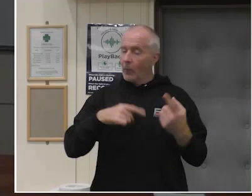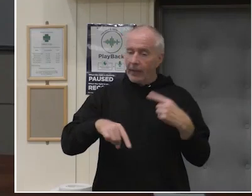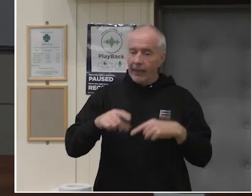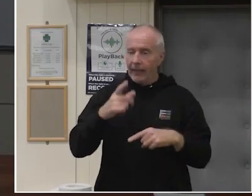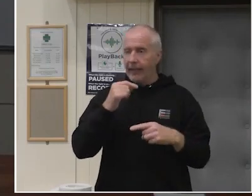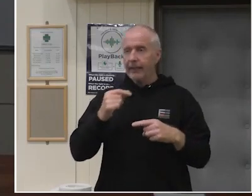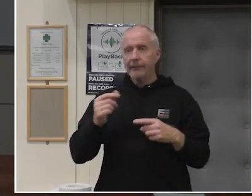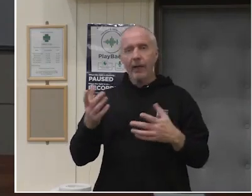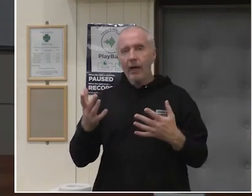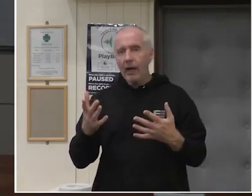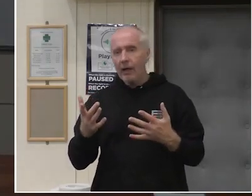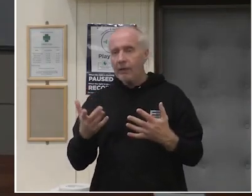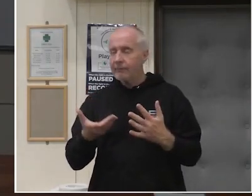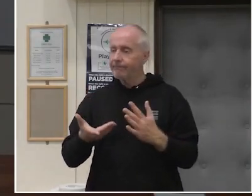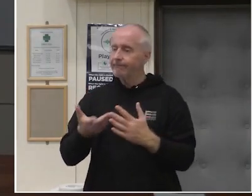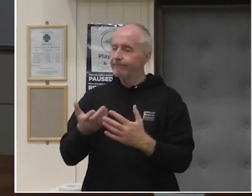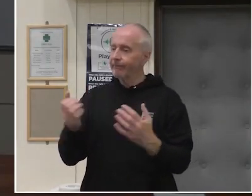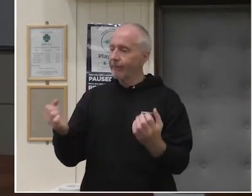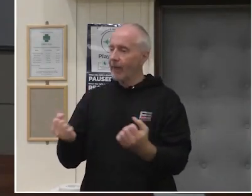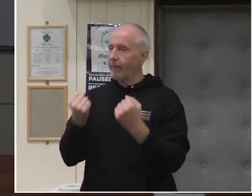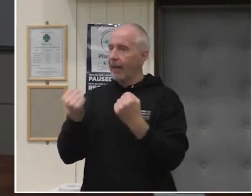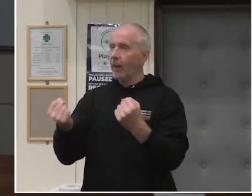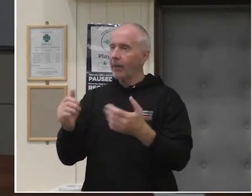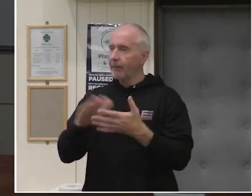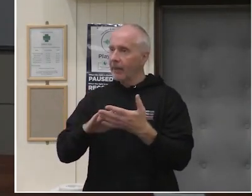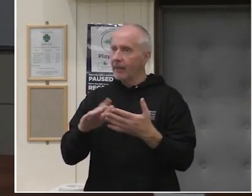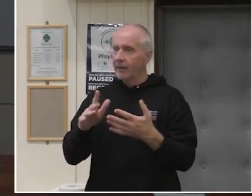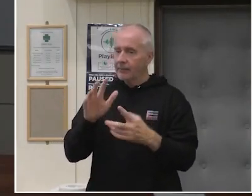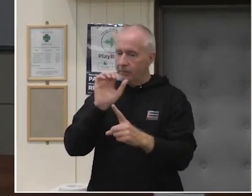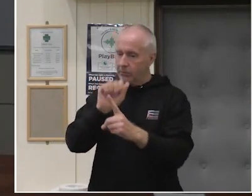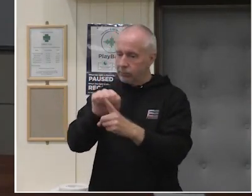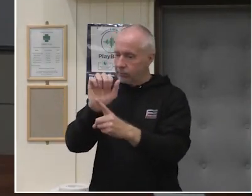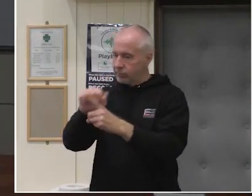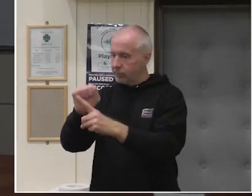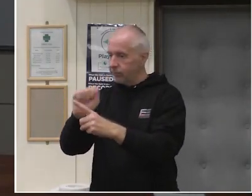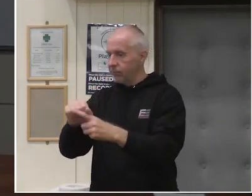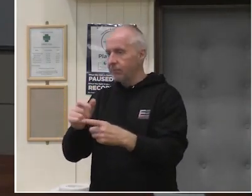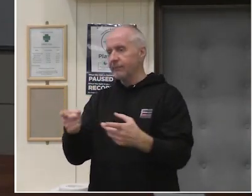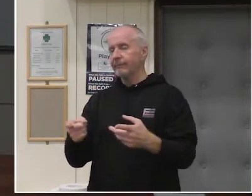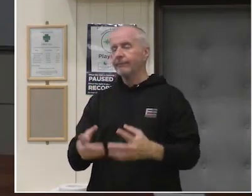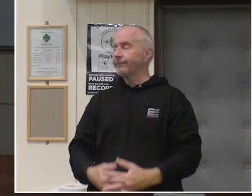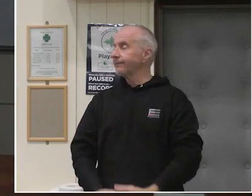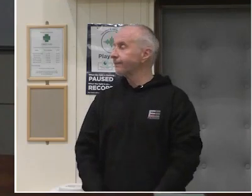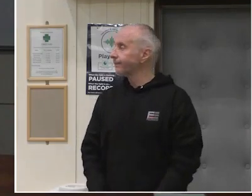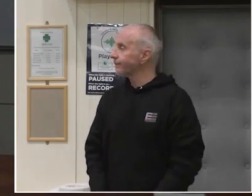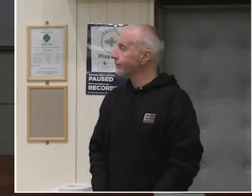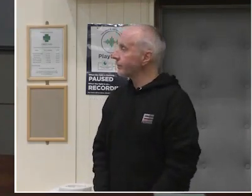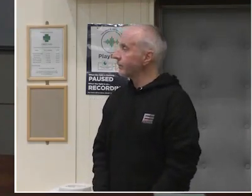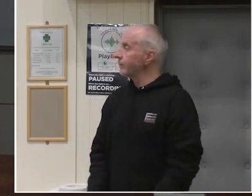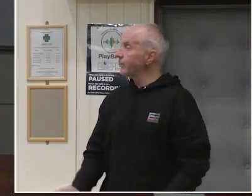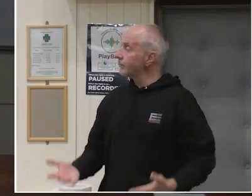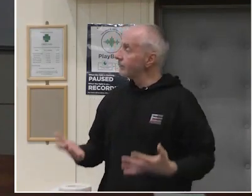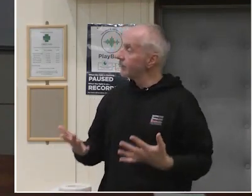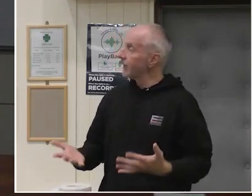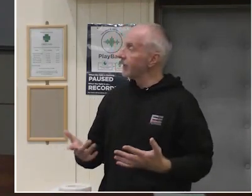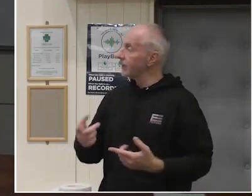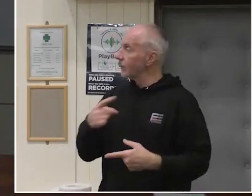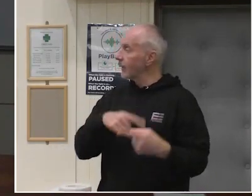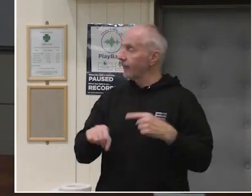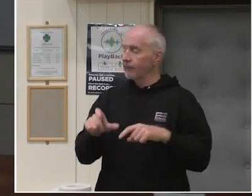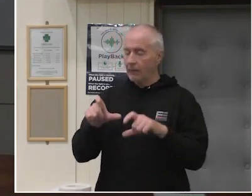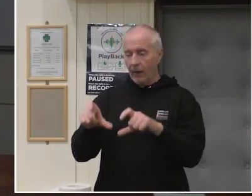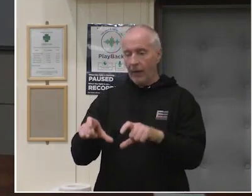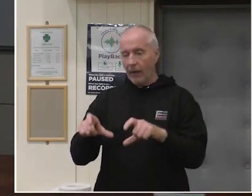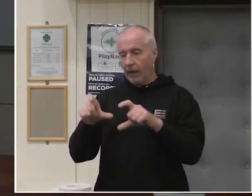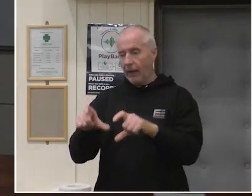used, we get more power out, which means we've got more chance of detecting it in the first place. Then we've got to dwell at a sufficiently long